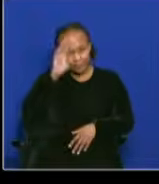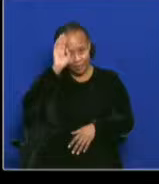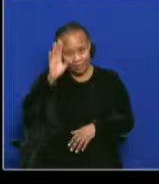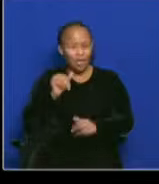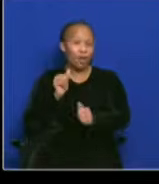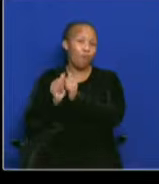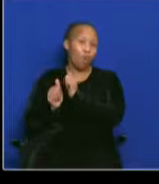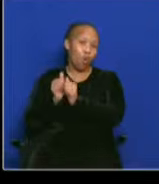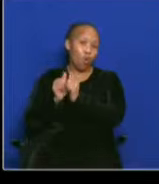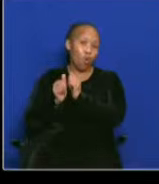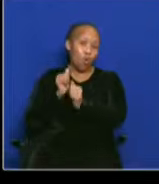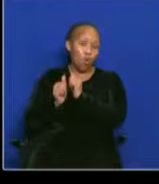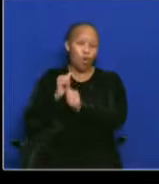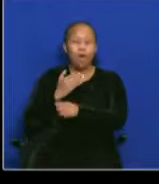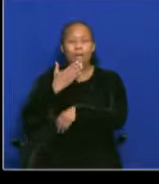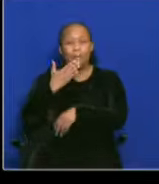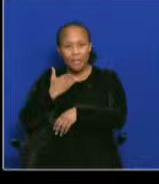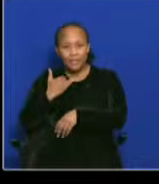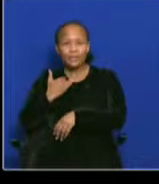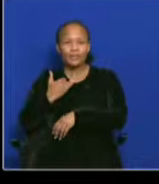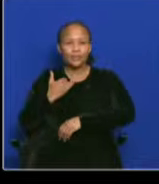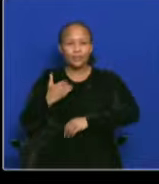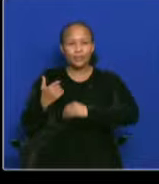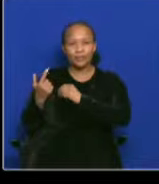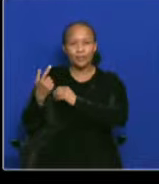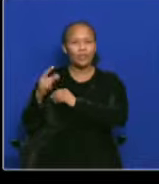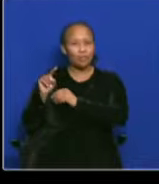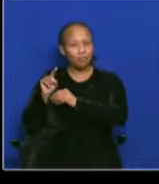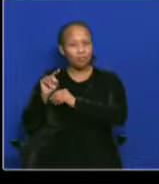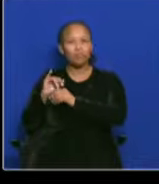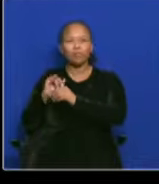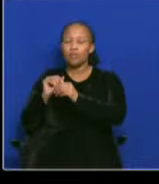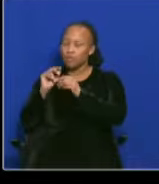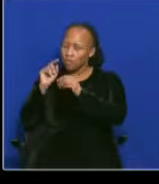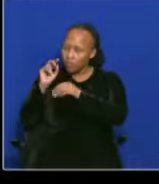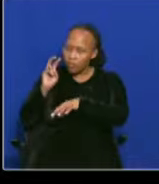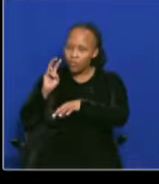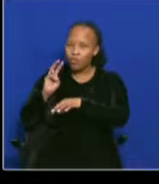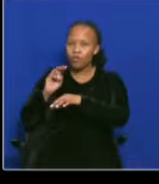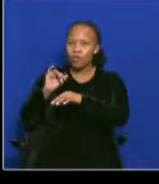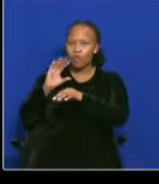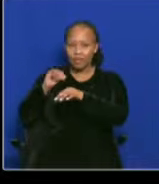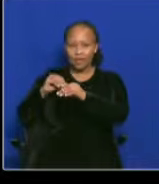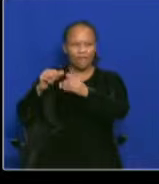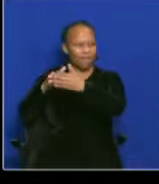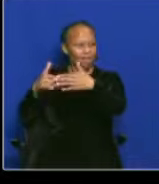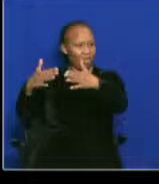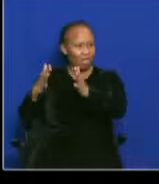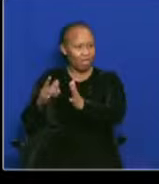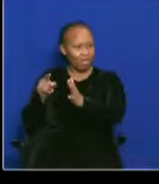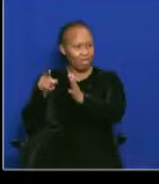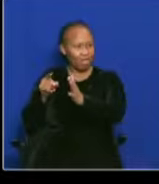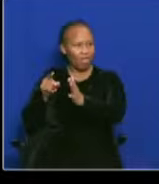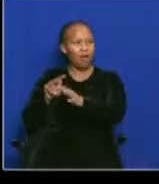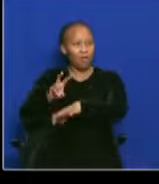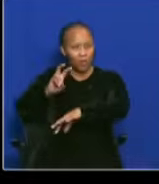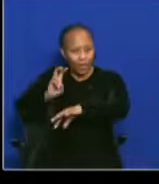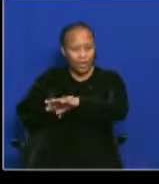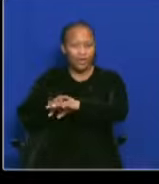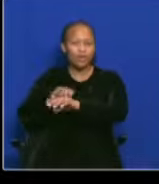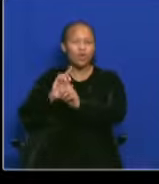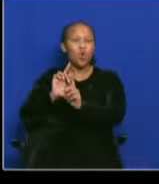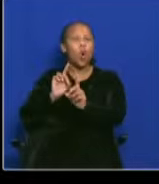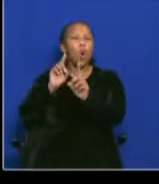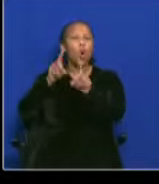pilot and Gen 1. We need the order for the," and it cuts off there. And